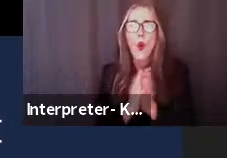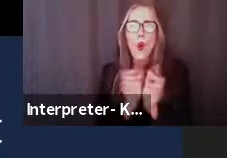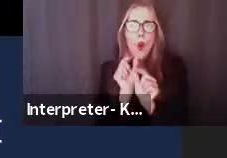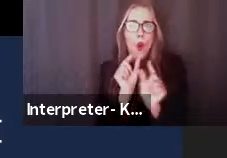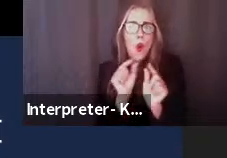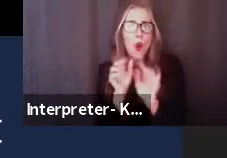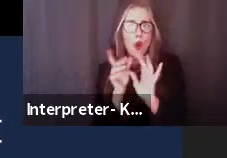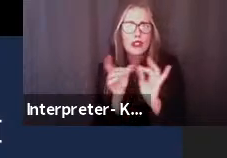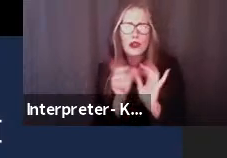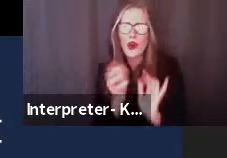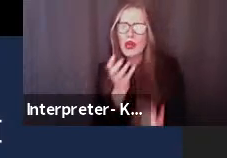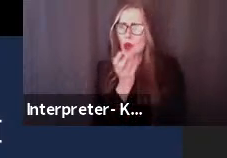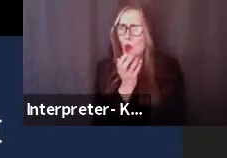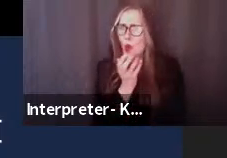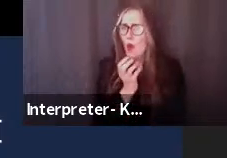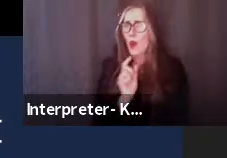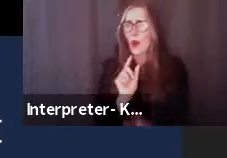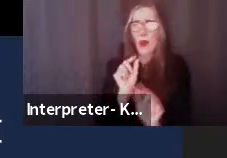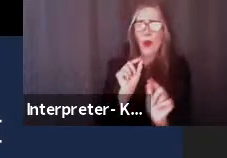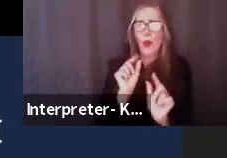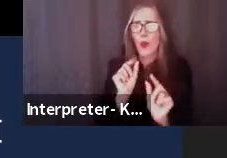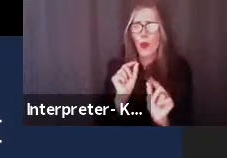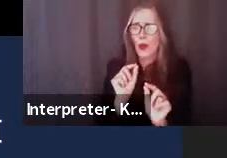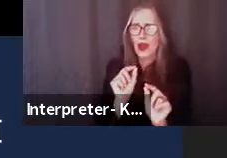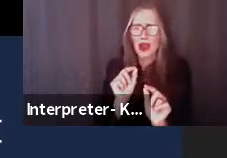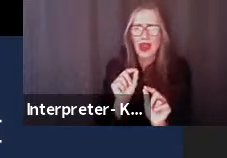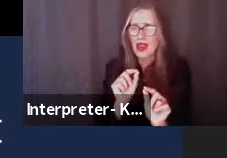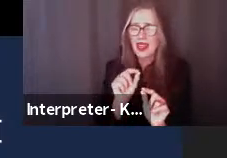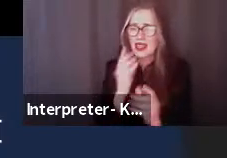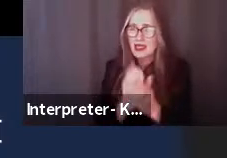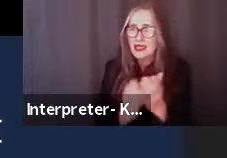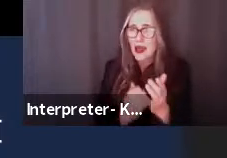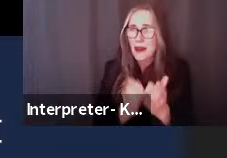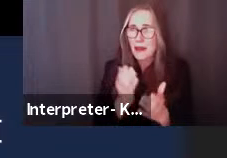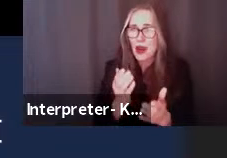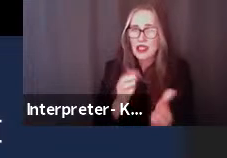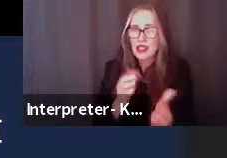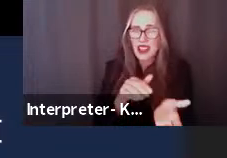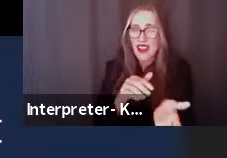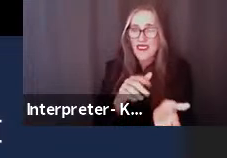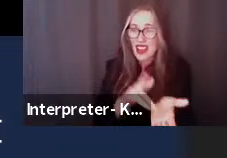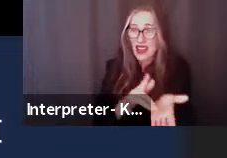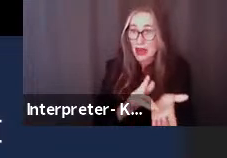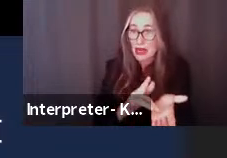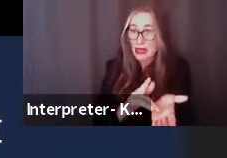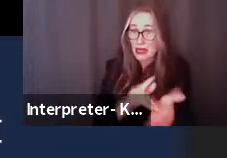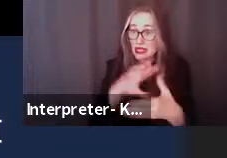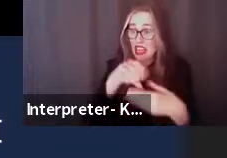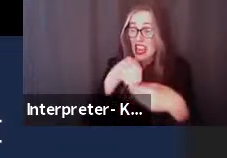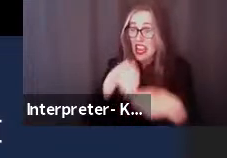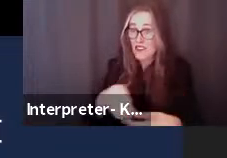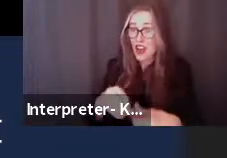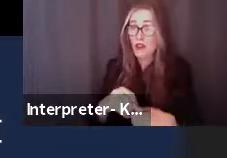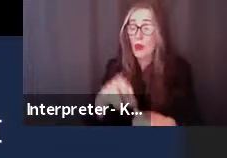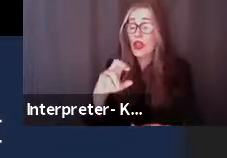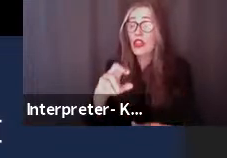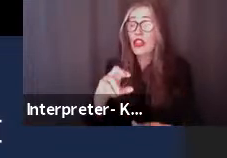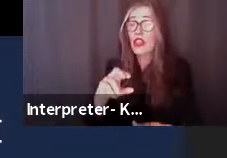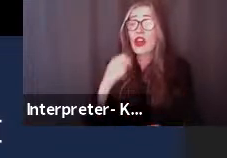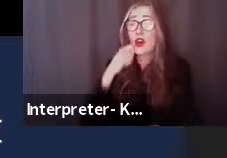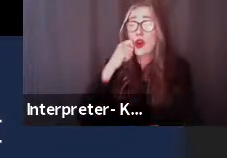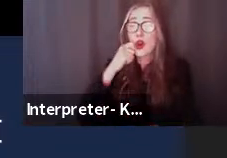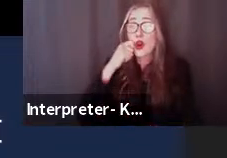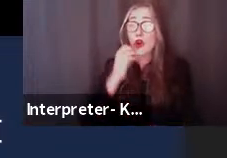so uh it they certain elements in medicine that have to do with racial bias as they often are referred